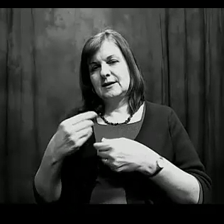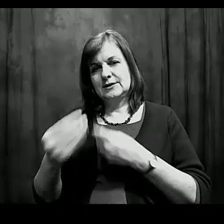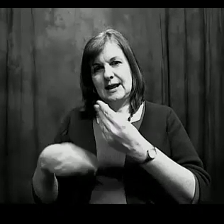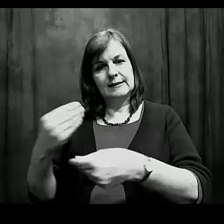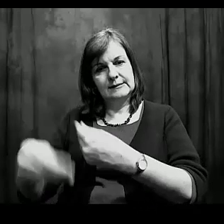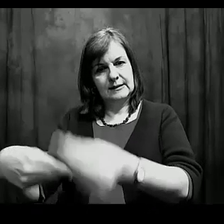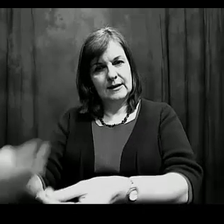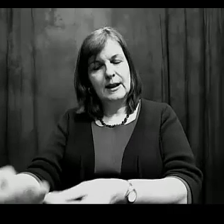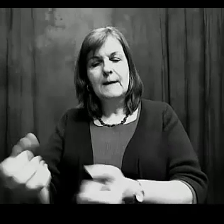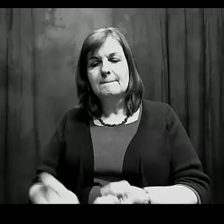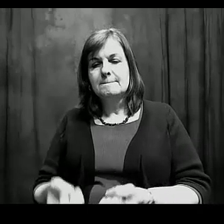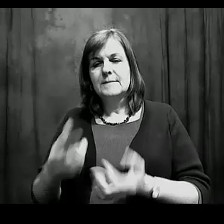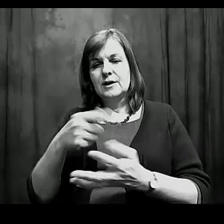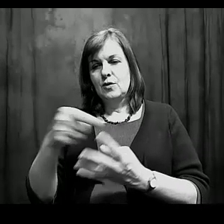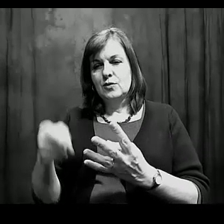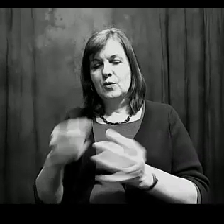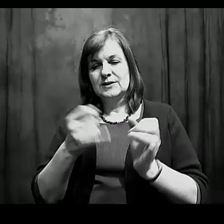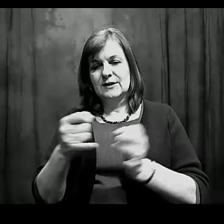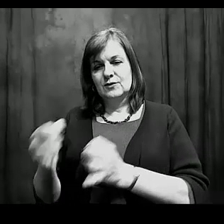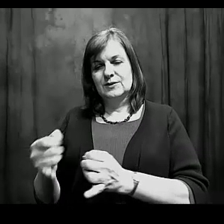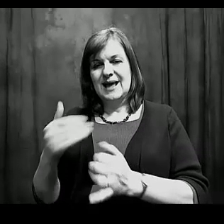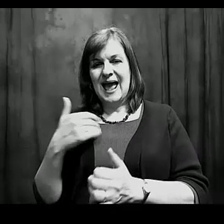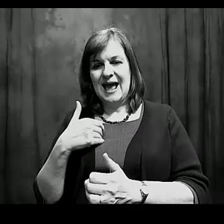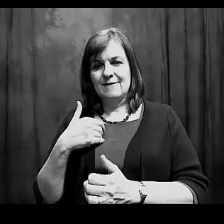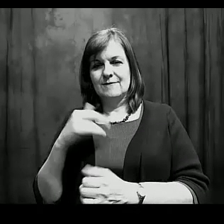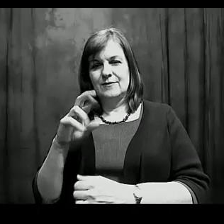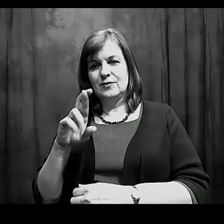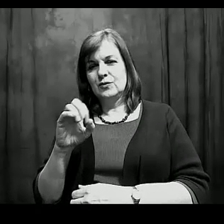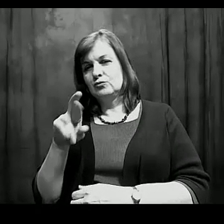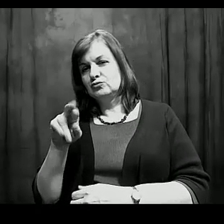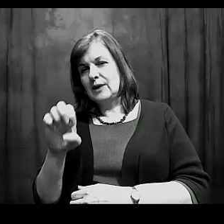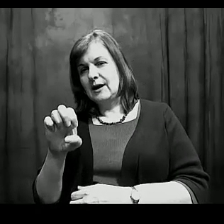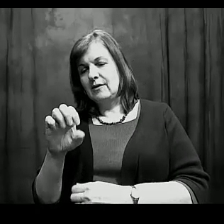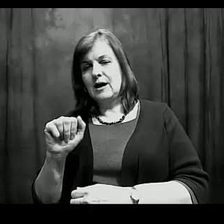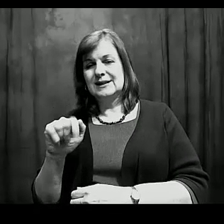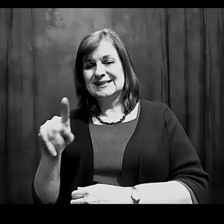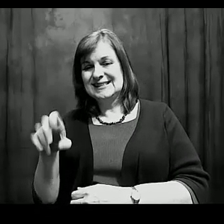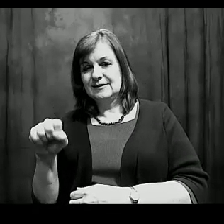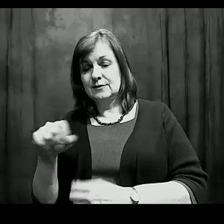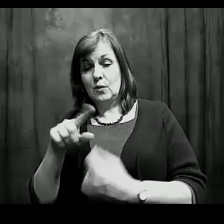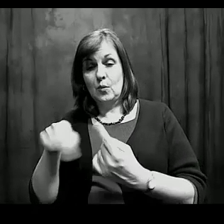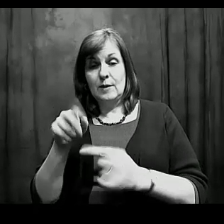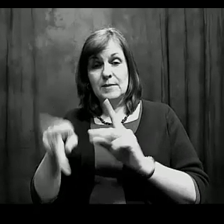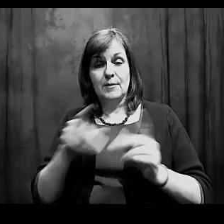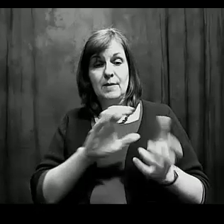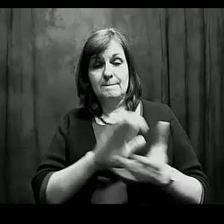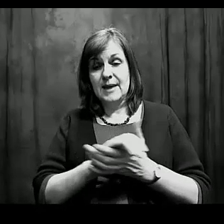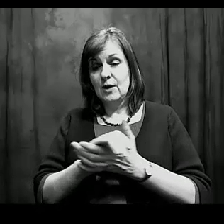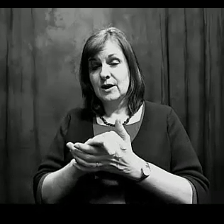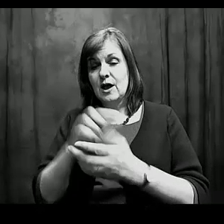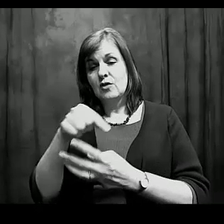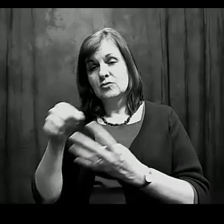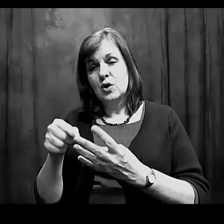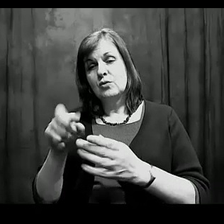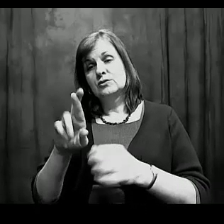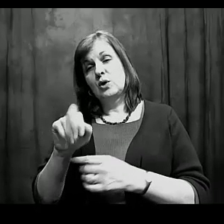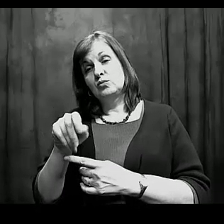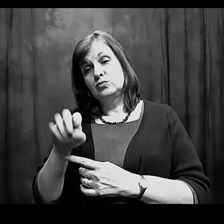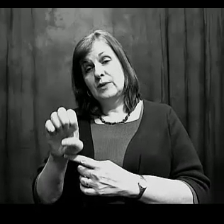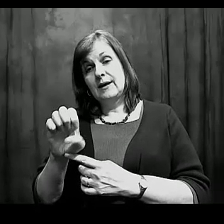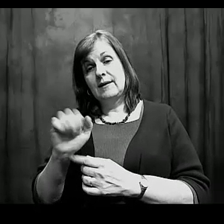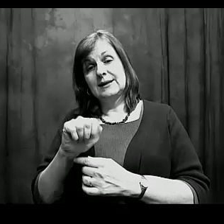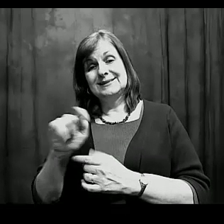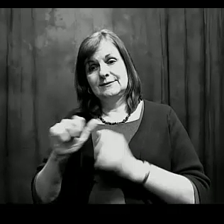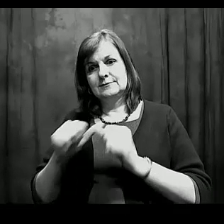We have many individuals expressing those rare alleles, and when they marry, those rare alleles continue